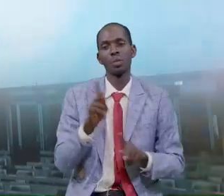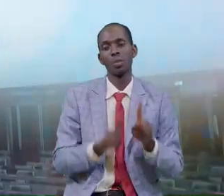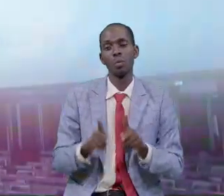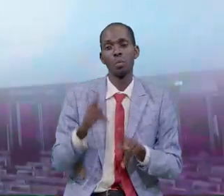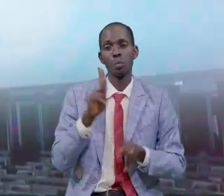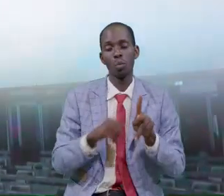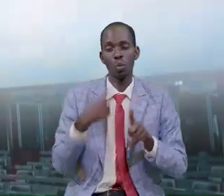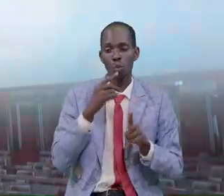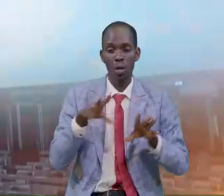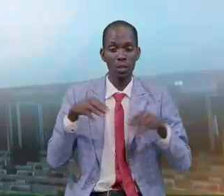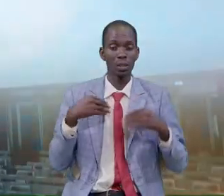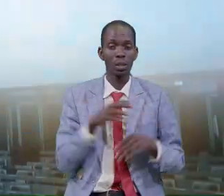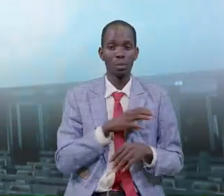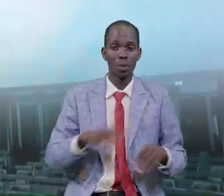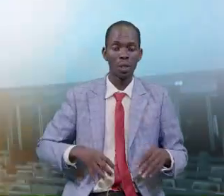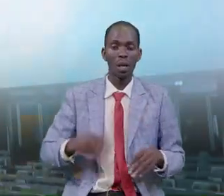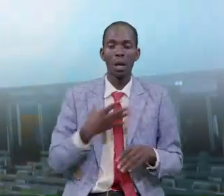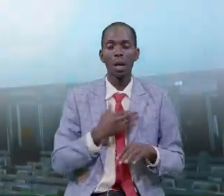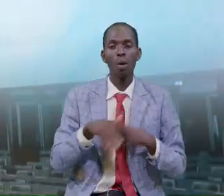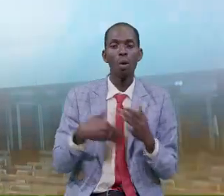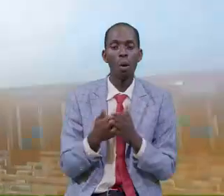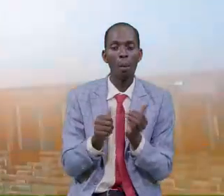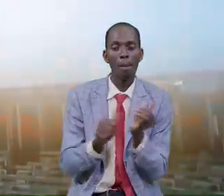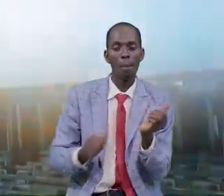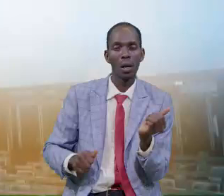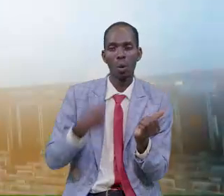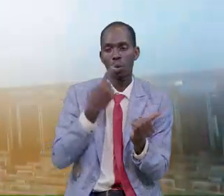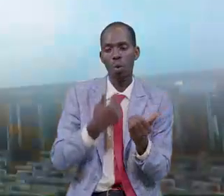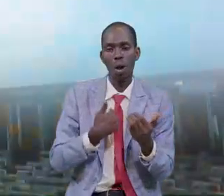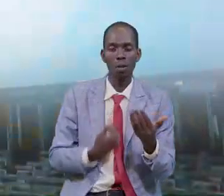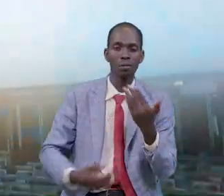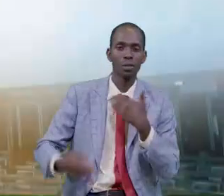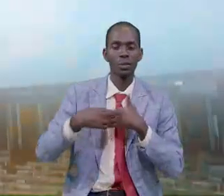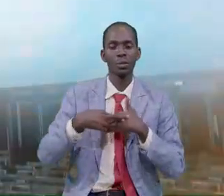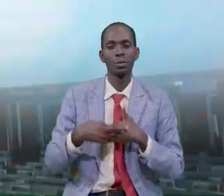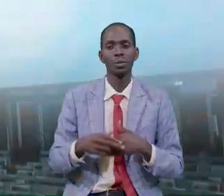backsliders restored. No, see, nya adaje emma wana.